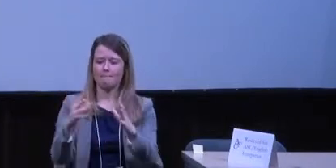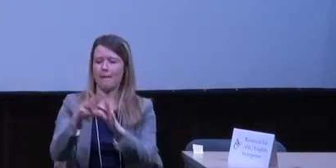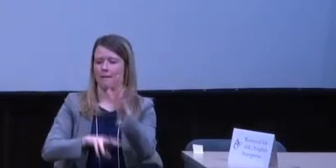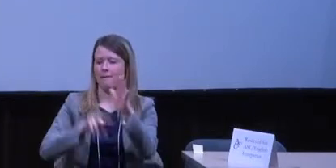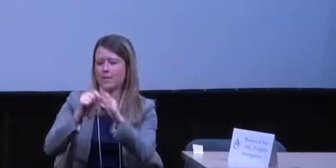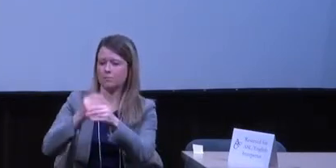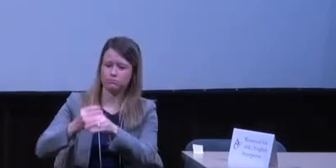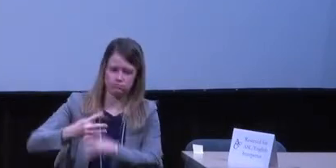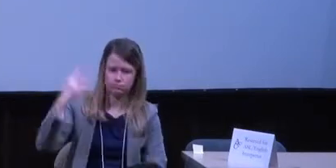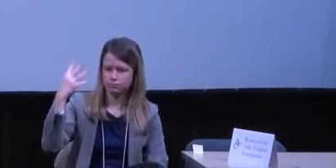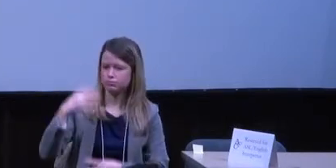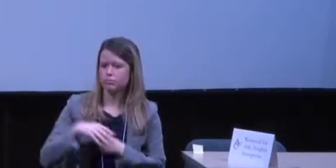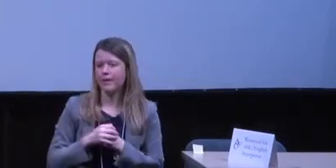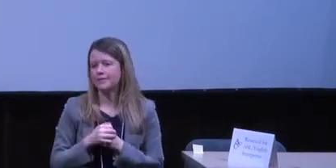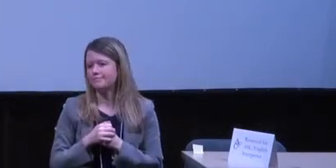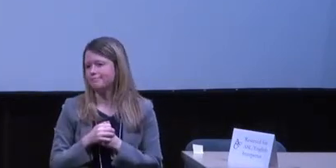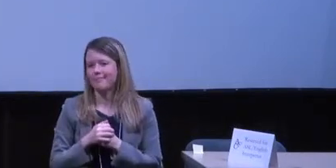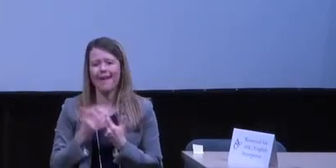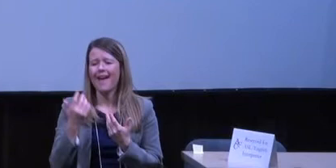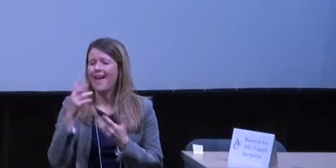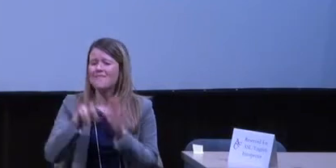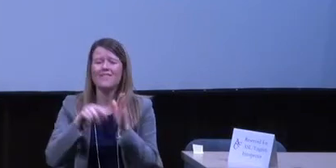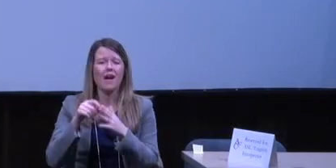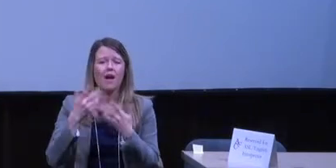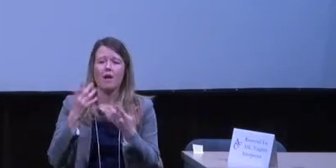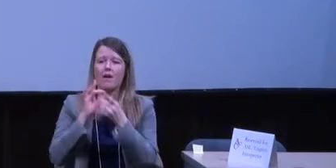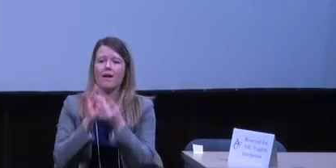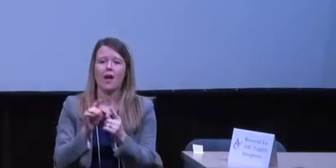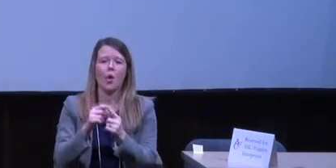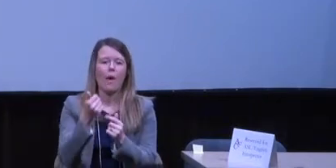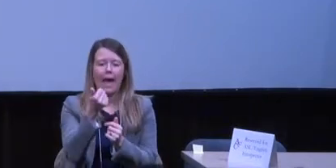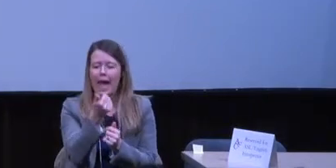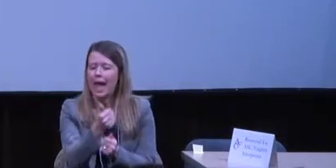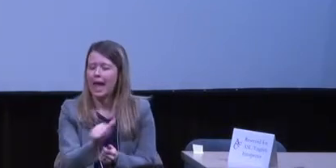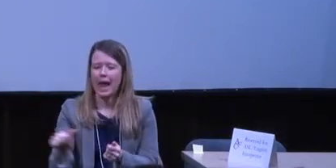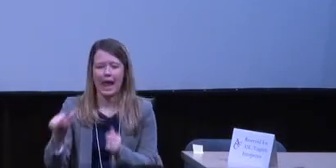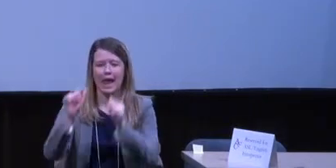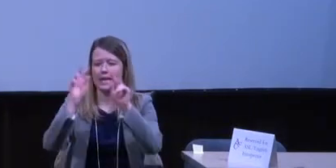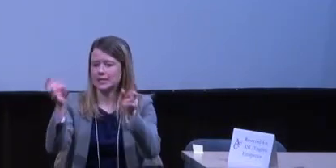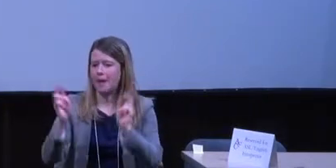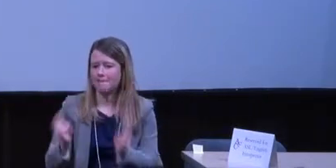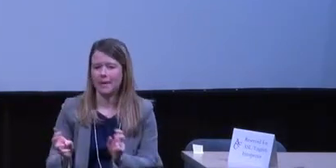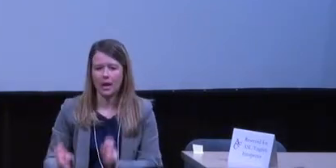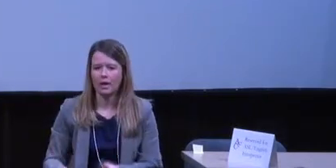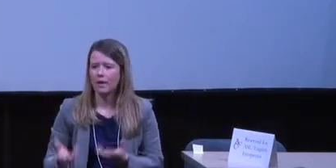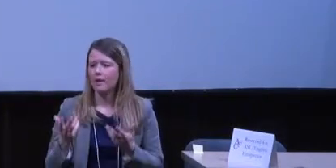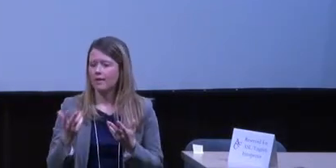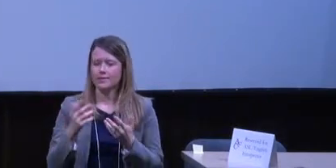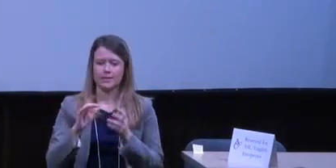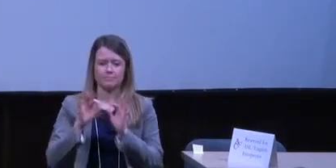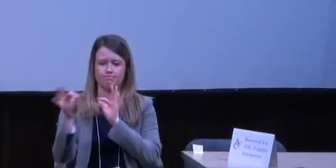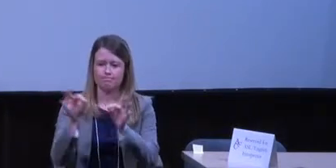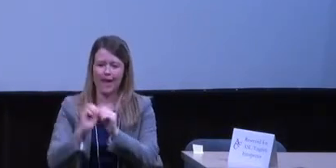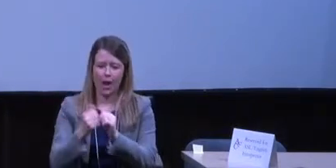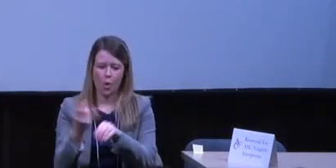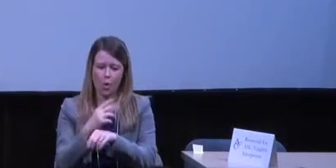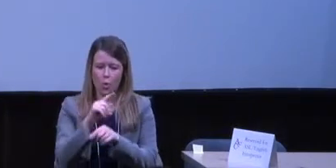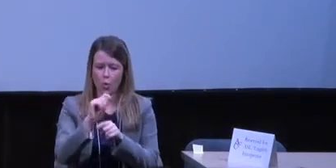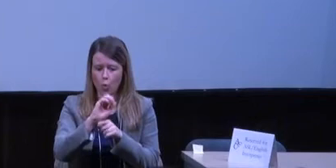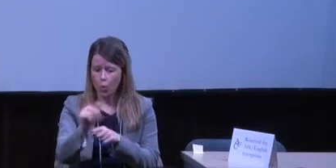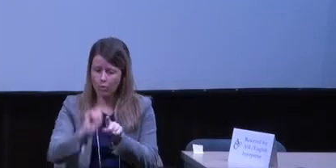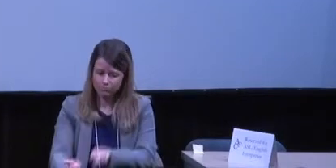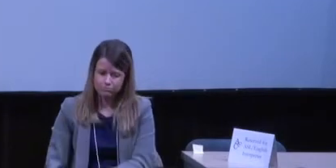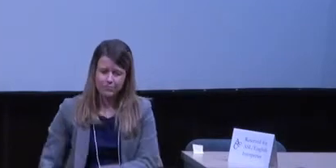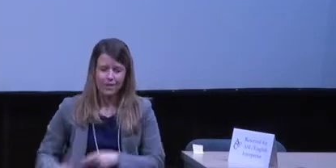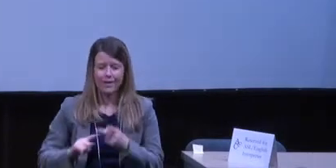on pretty much anything you could possibly think of on how to utilize different tools, tips,